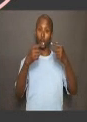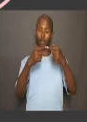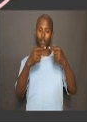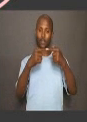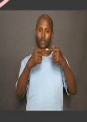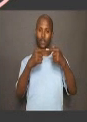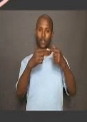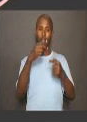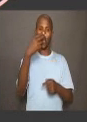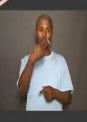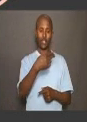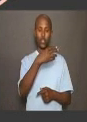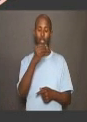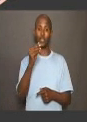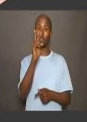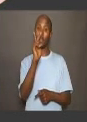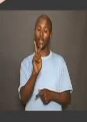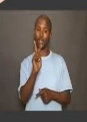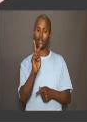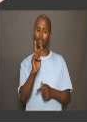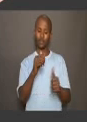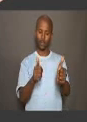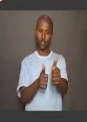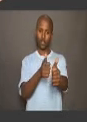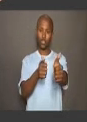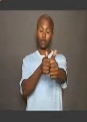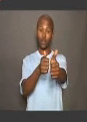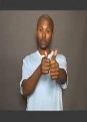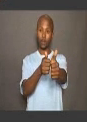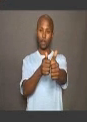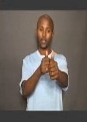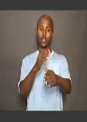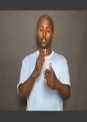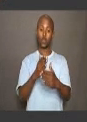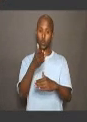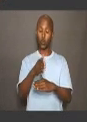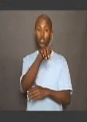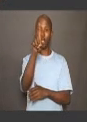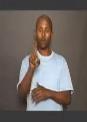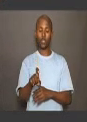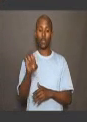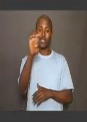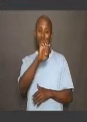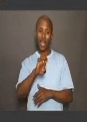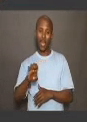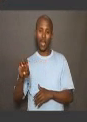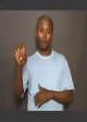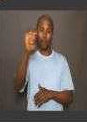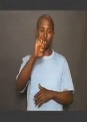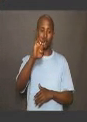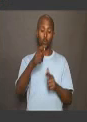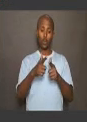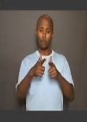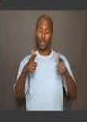h and k respectively. So the equation for an ellipse whose